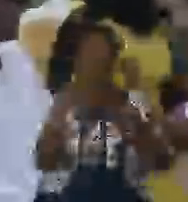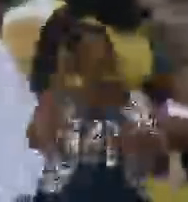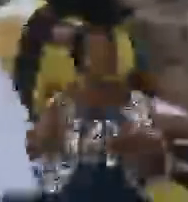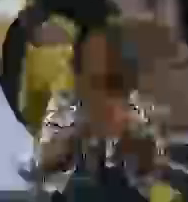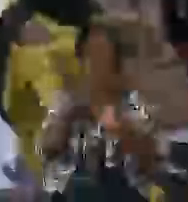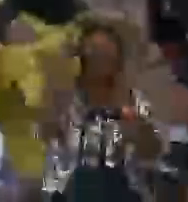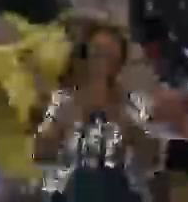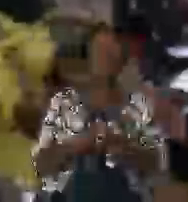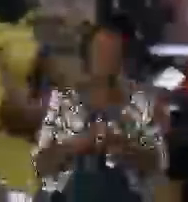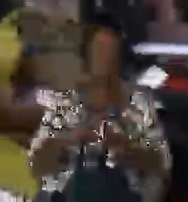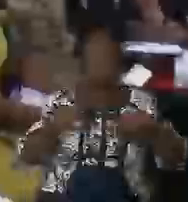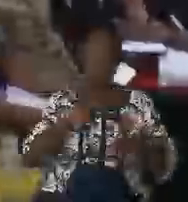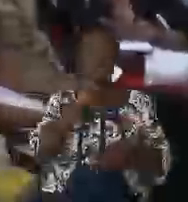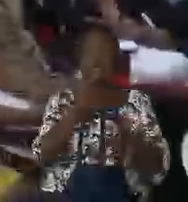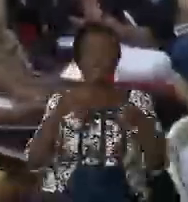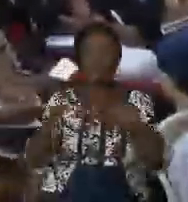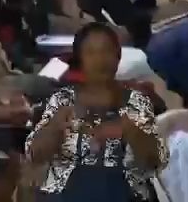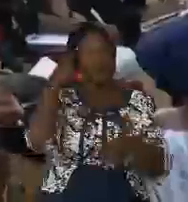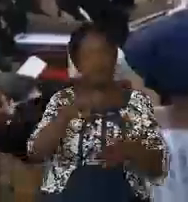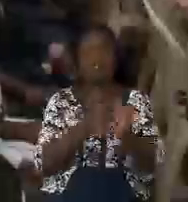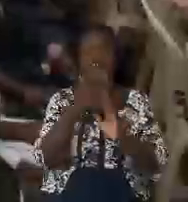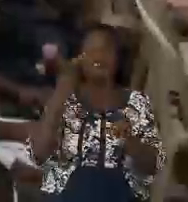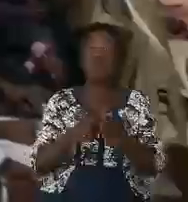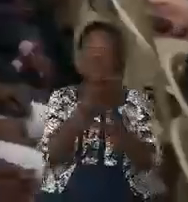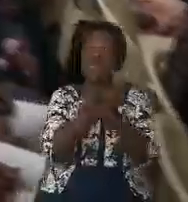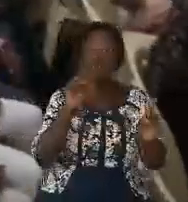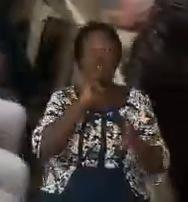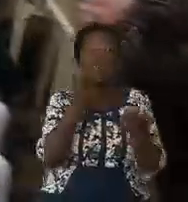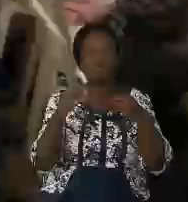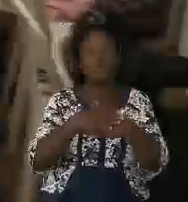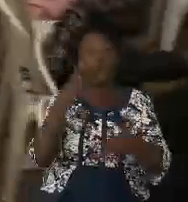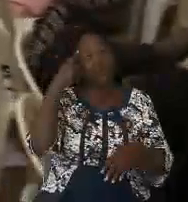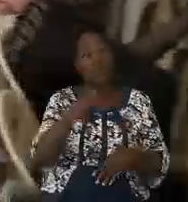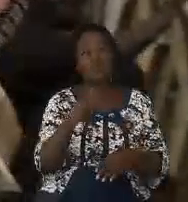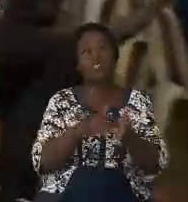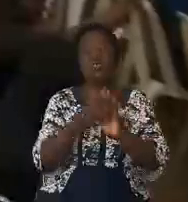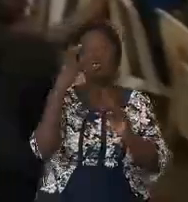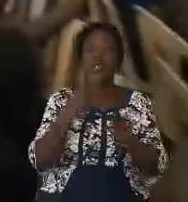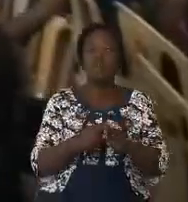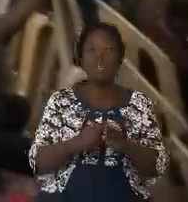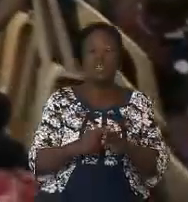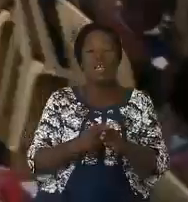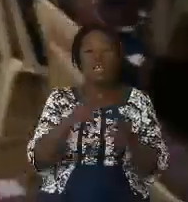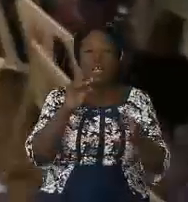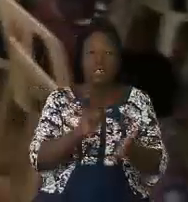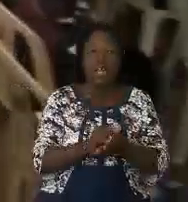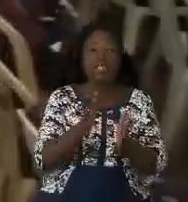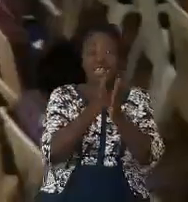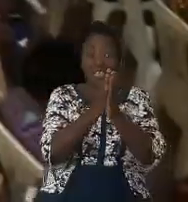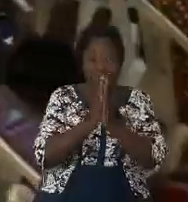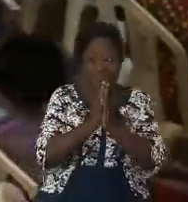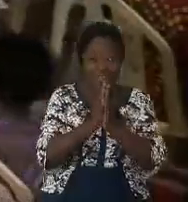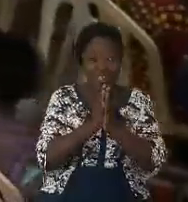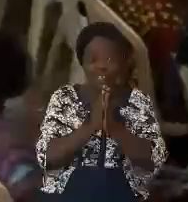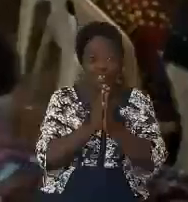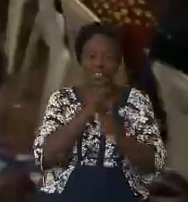to the Lord, abundance is coming back for you. Healing coming back for you. Deliverance coming